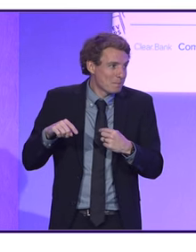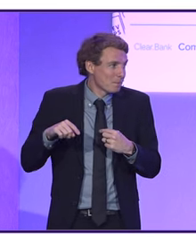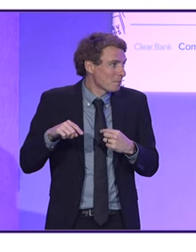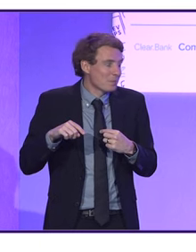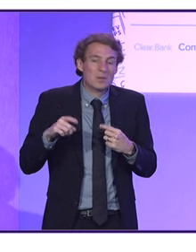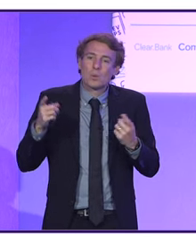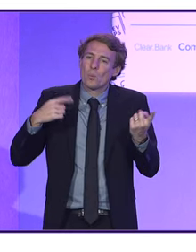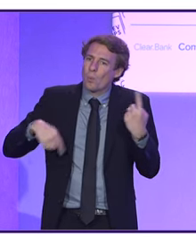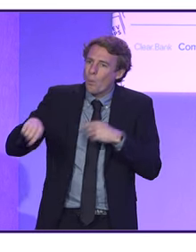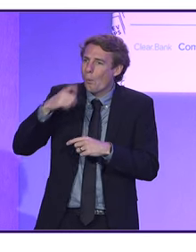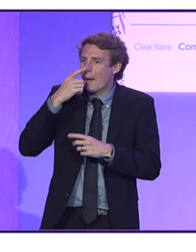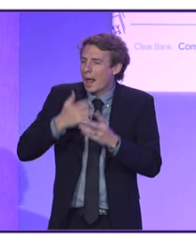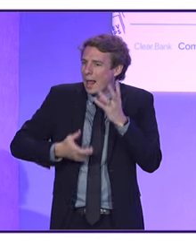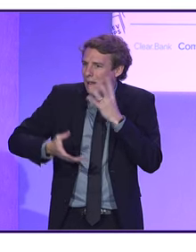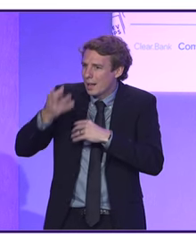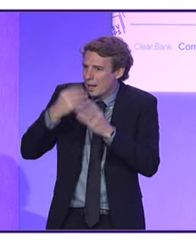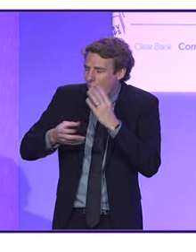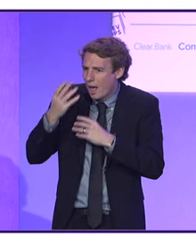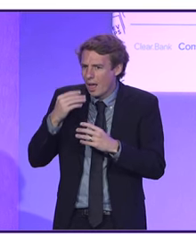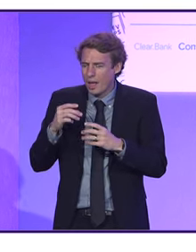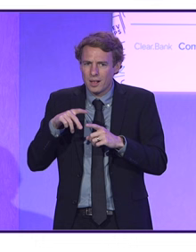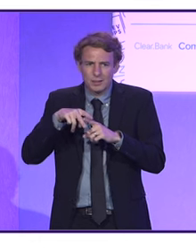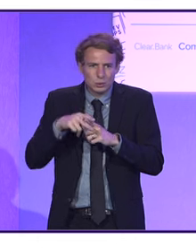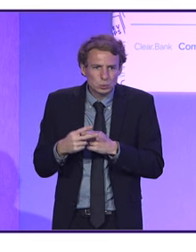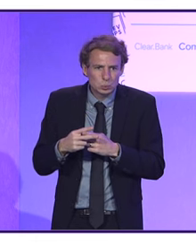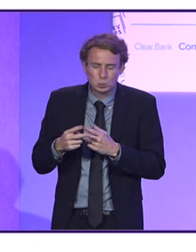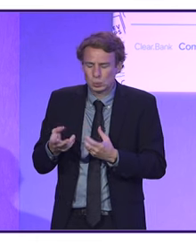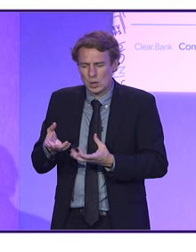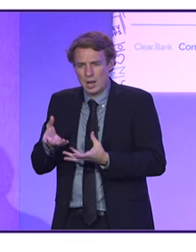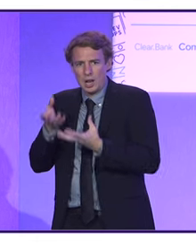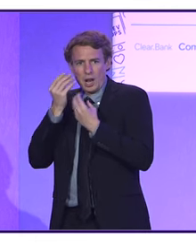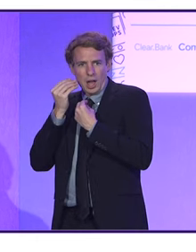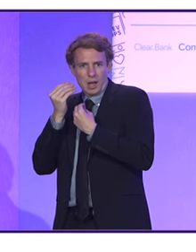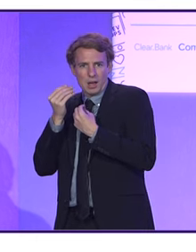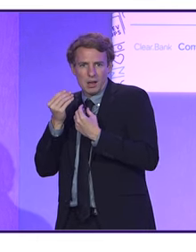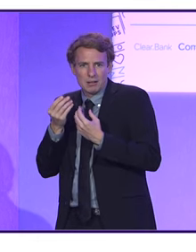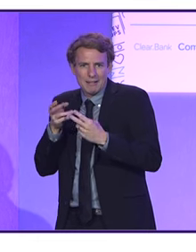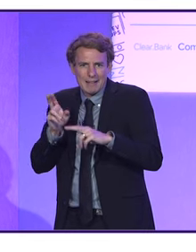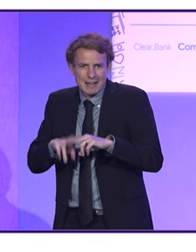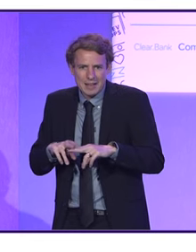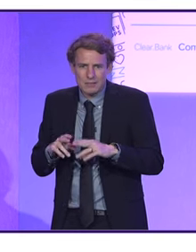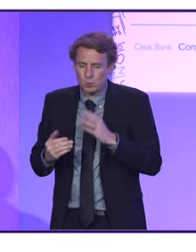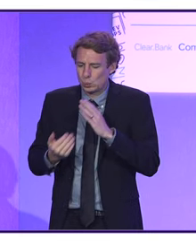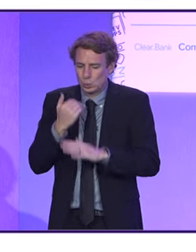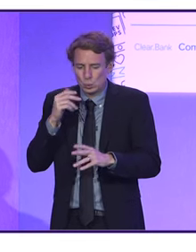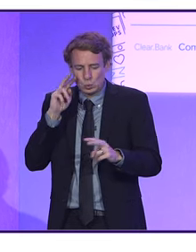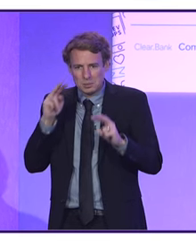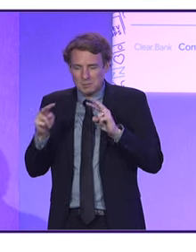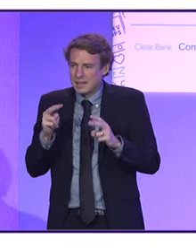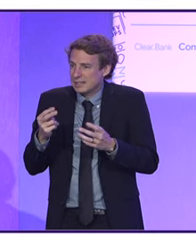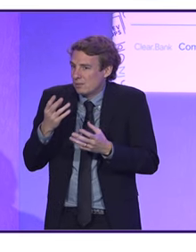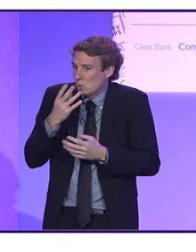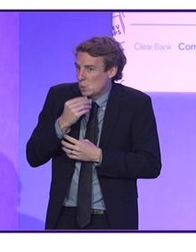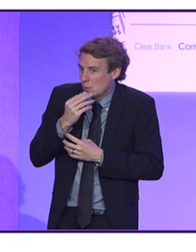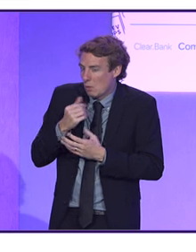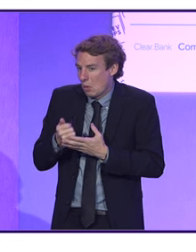learn about this tool and about whether or not this new angle on feedback can be helpful to